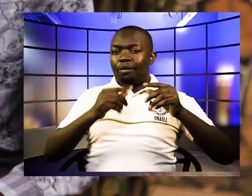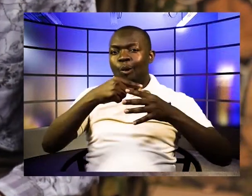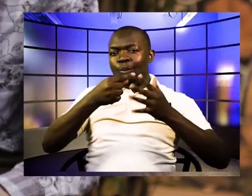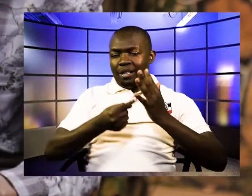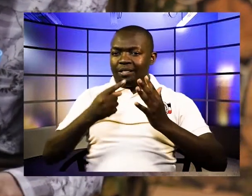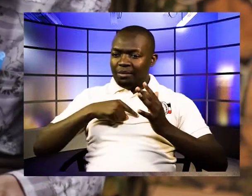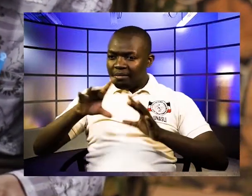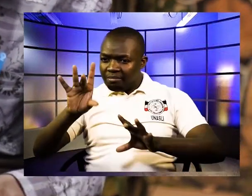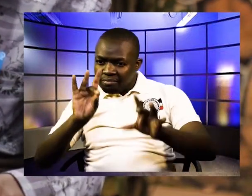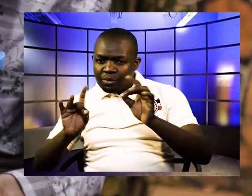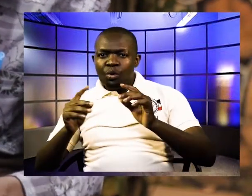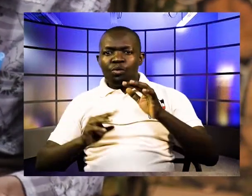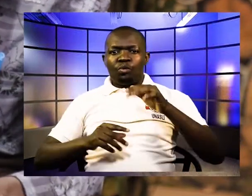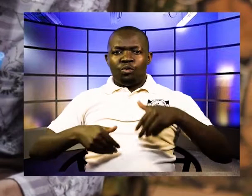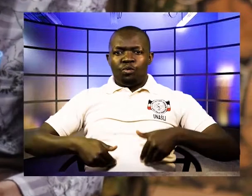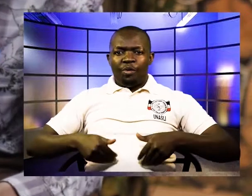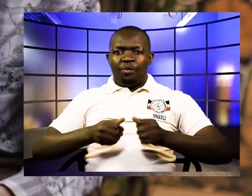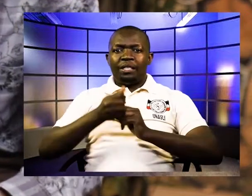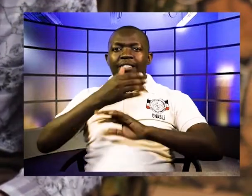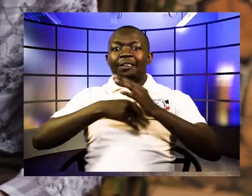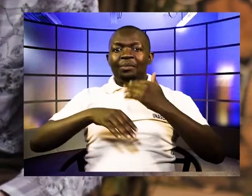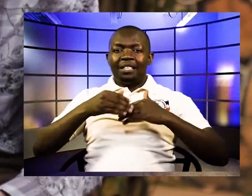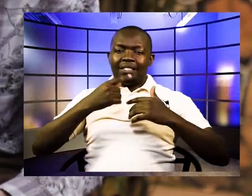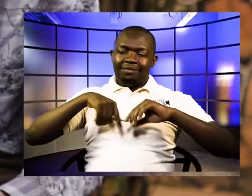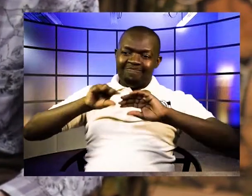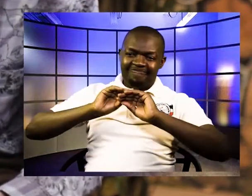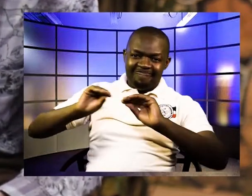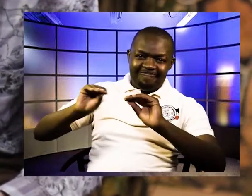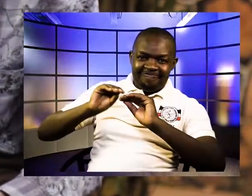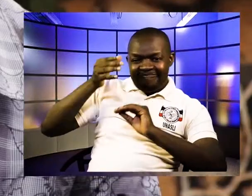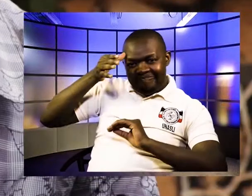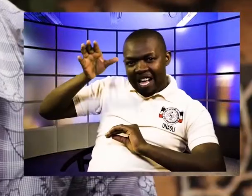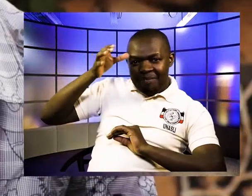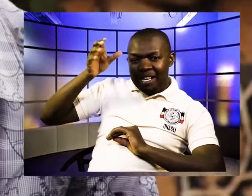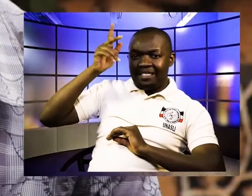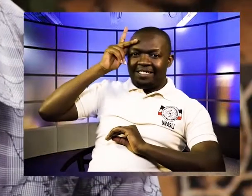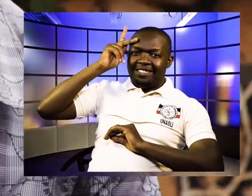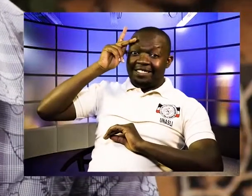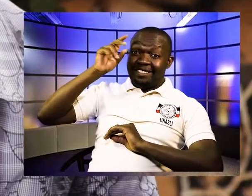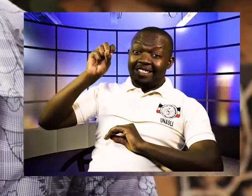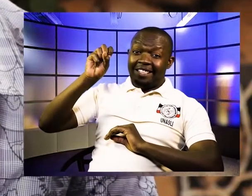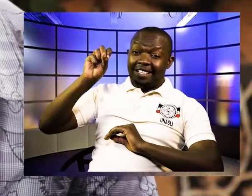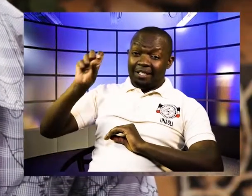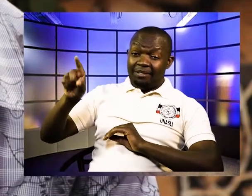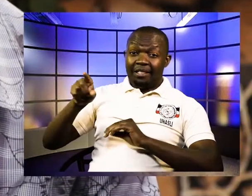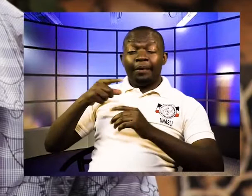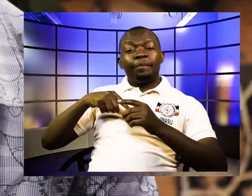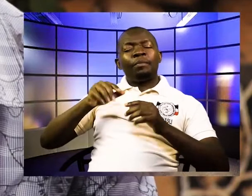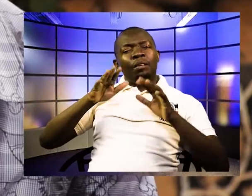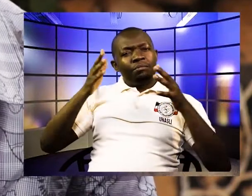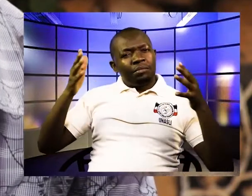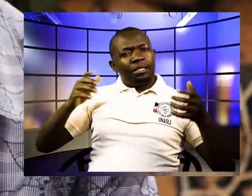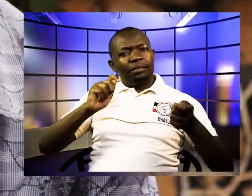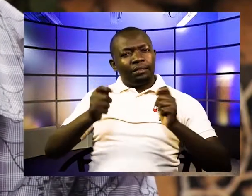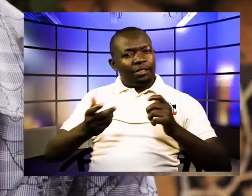with disabilities and train them in vocational skills. The biggest change is that persons with disabilities